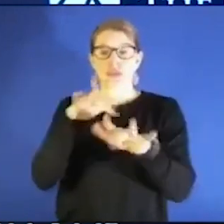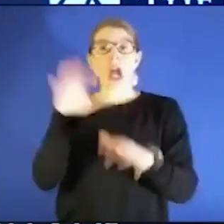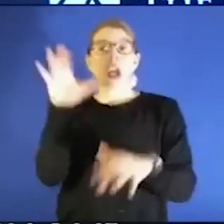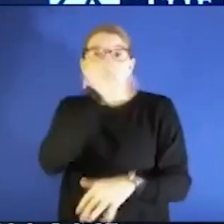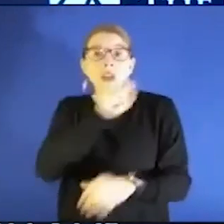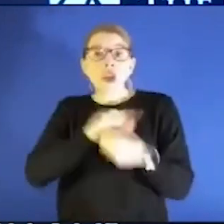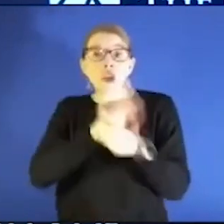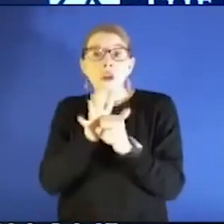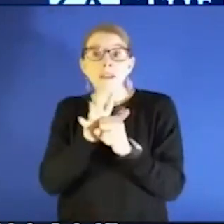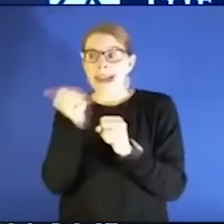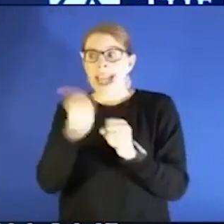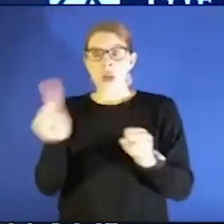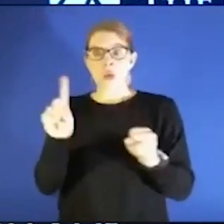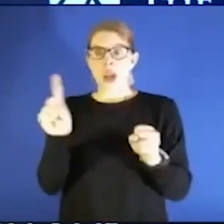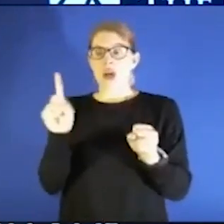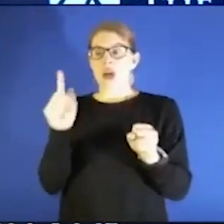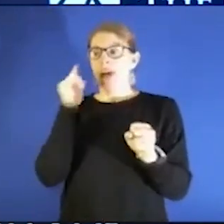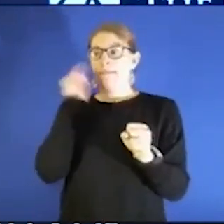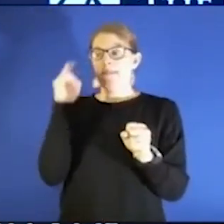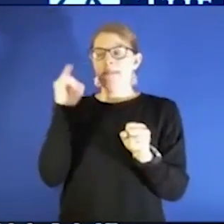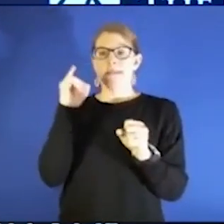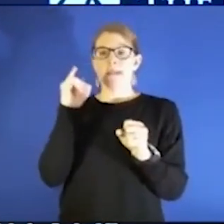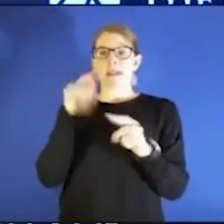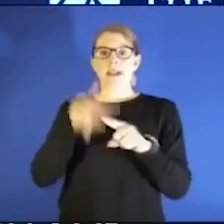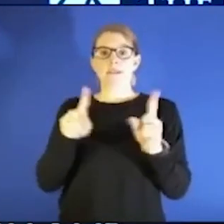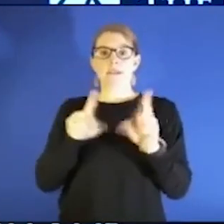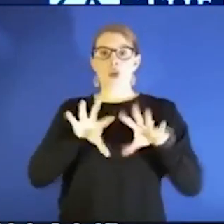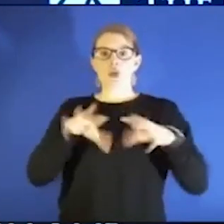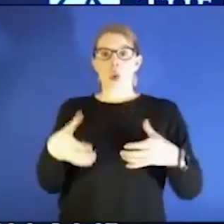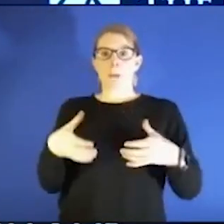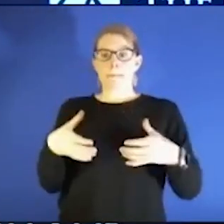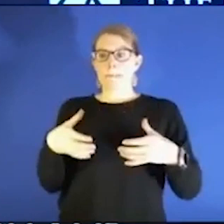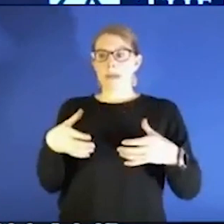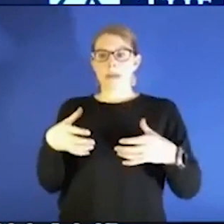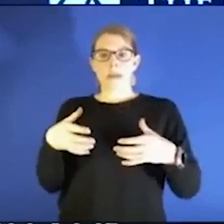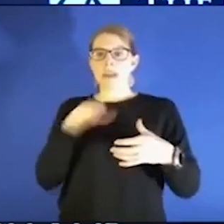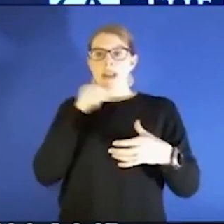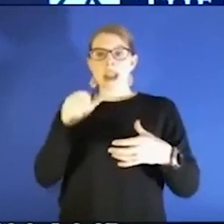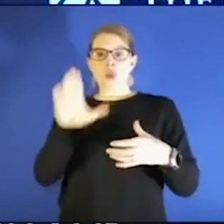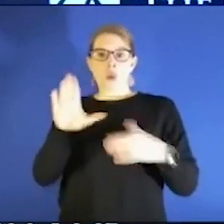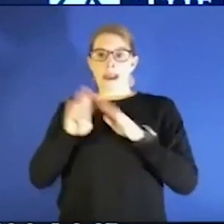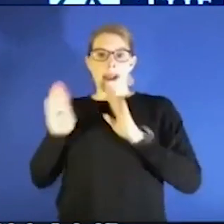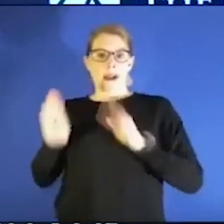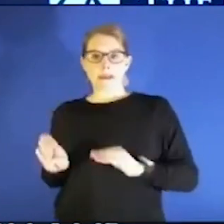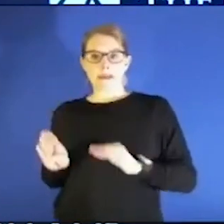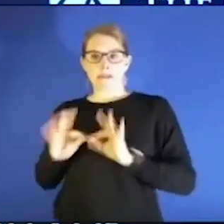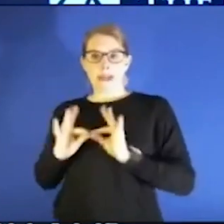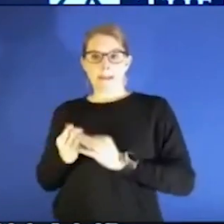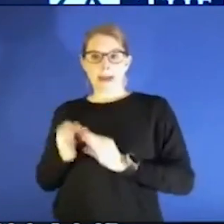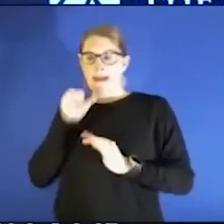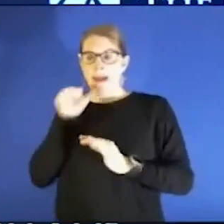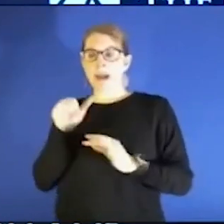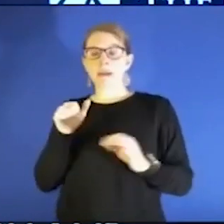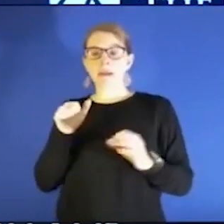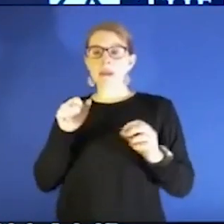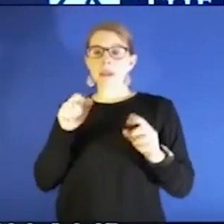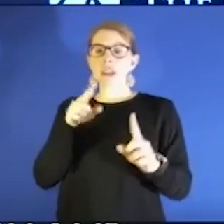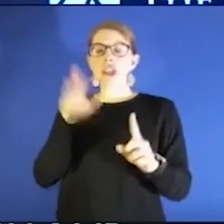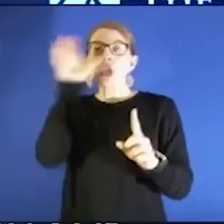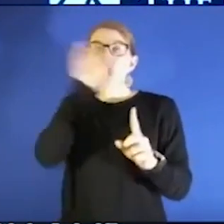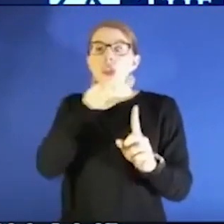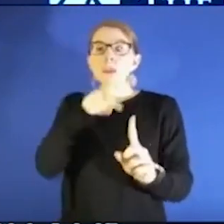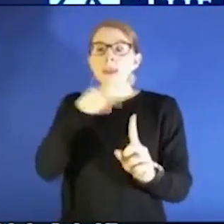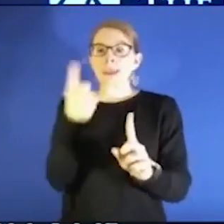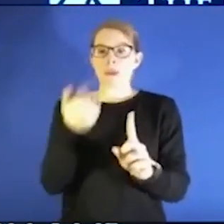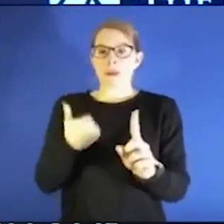outside of your household, there is probably someone around you who has COVID. And so you can avoid that by masking, socially distancing,